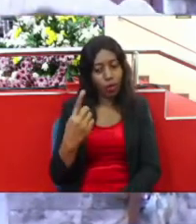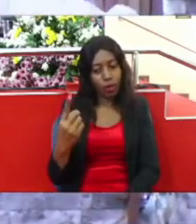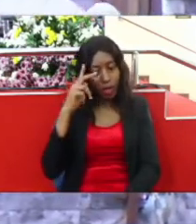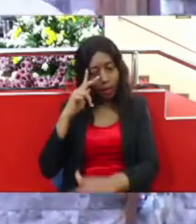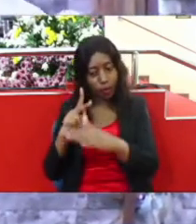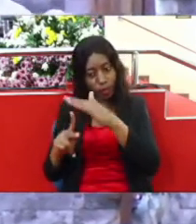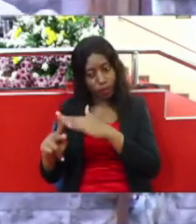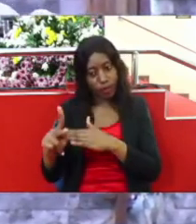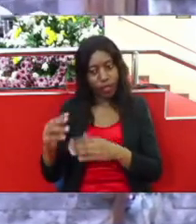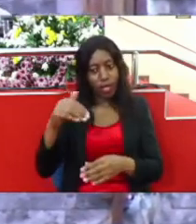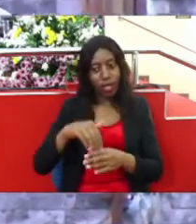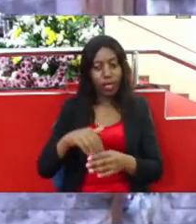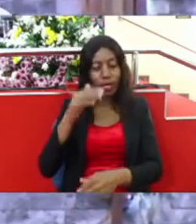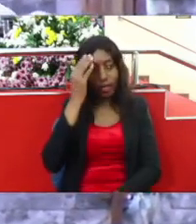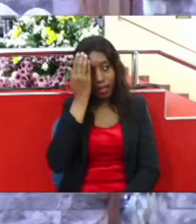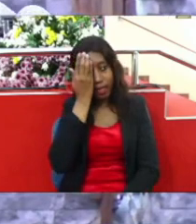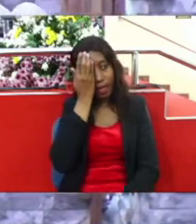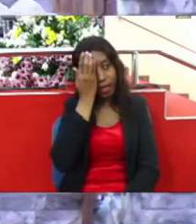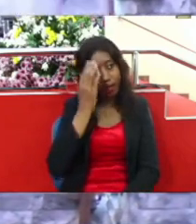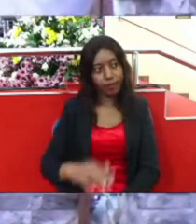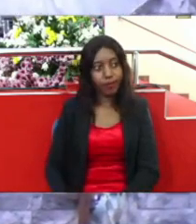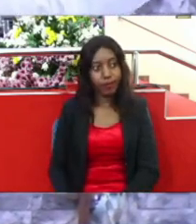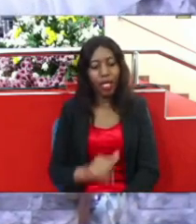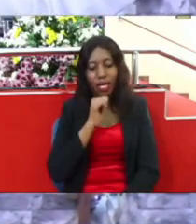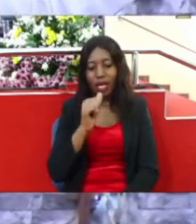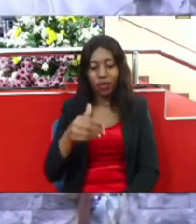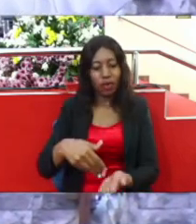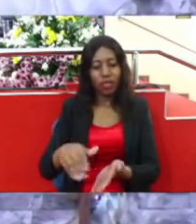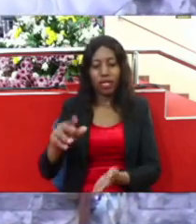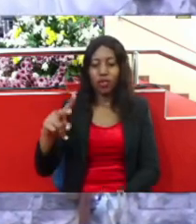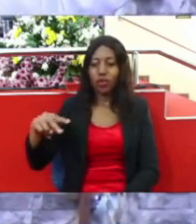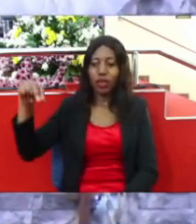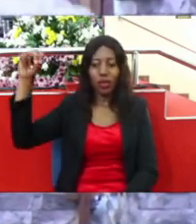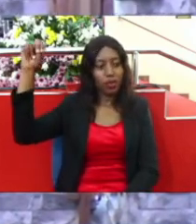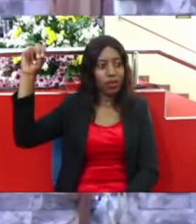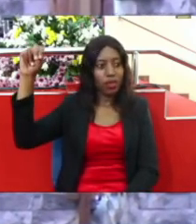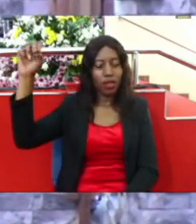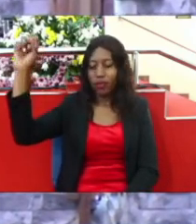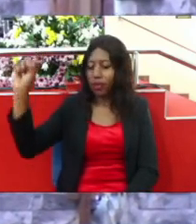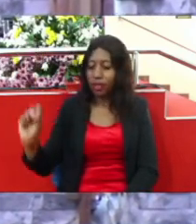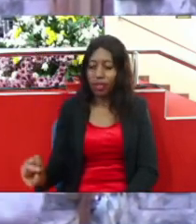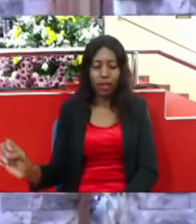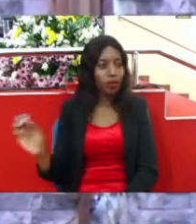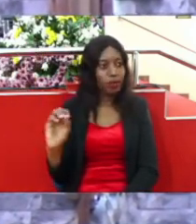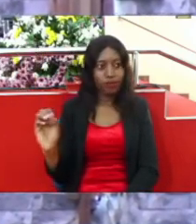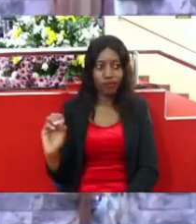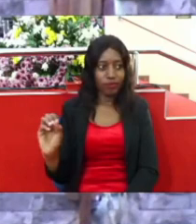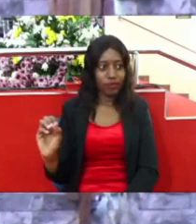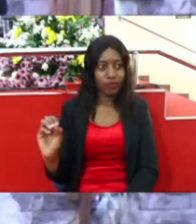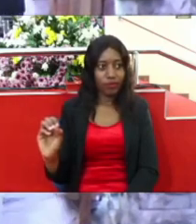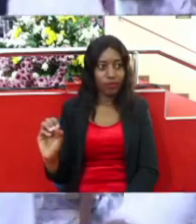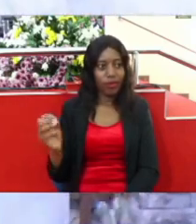In Israel. Pale Israeli. He does not send him to the north. Hamtumi kaskazini. Or to the south. Ama kusini. He sends